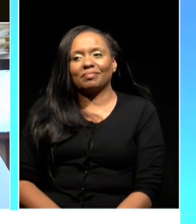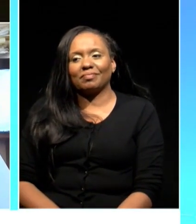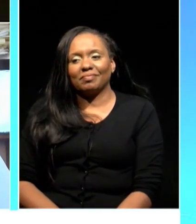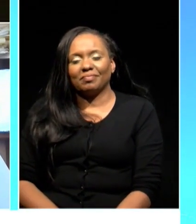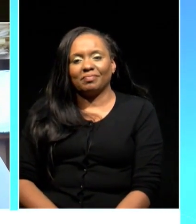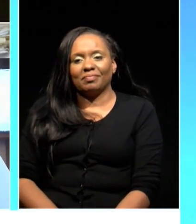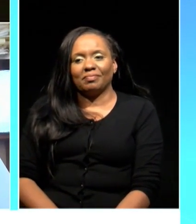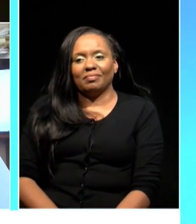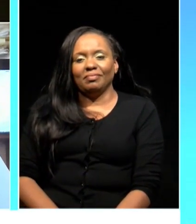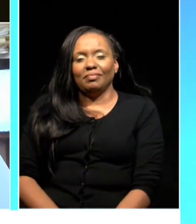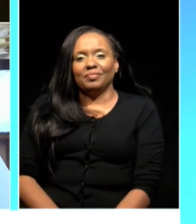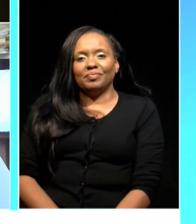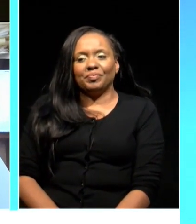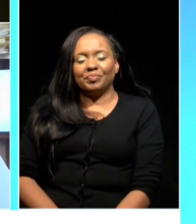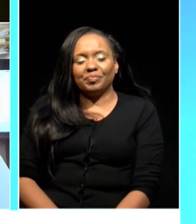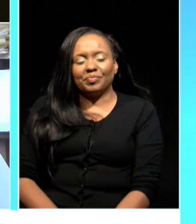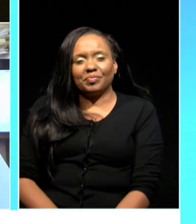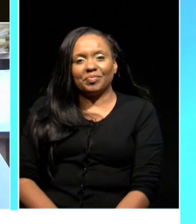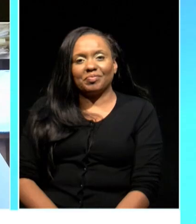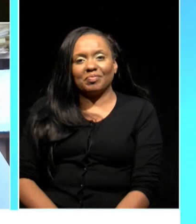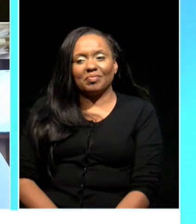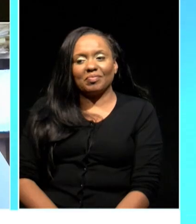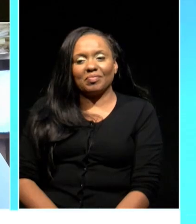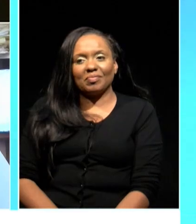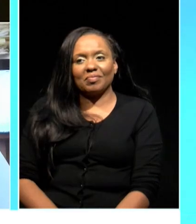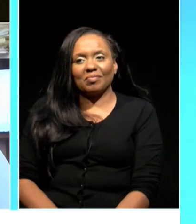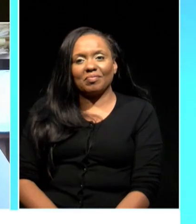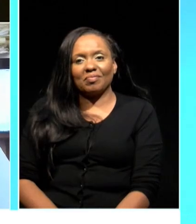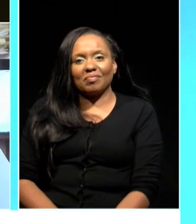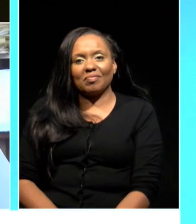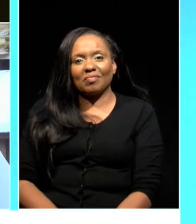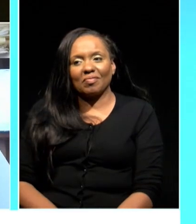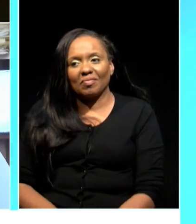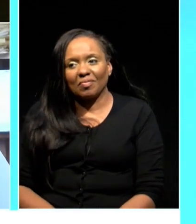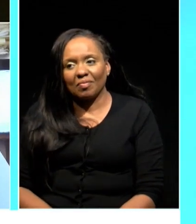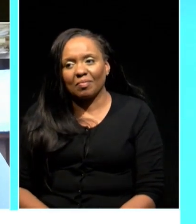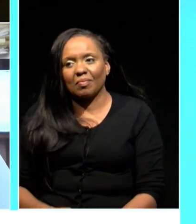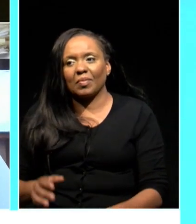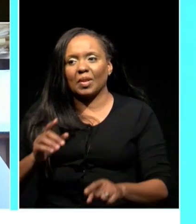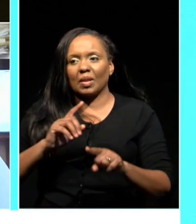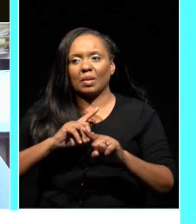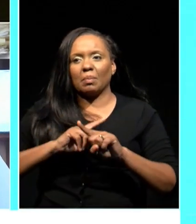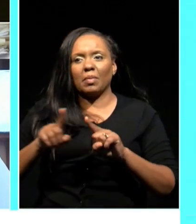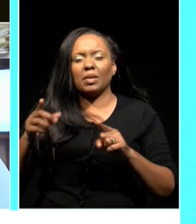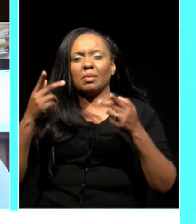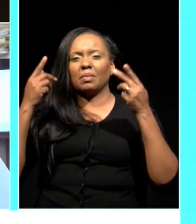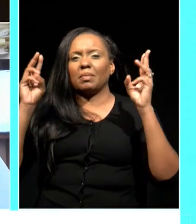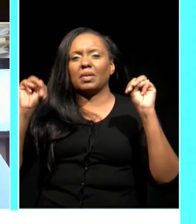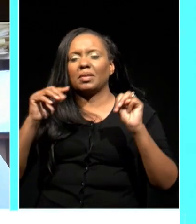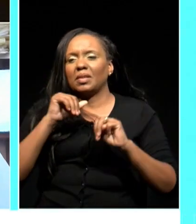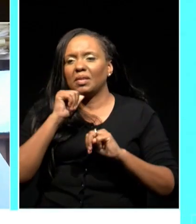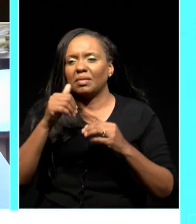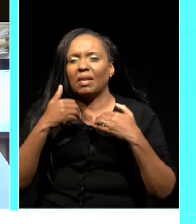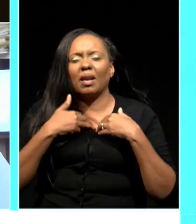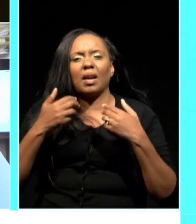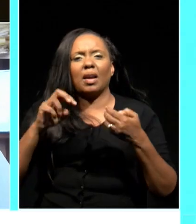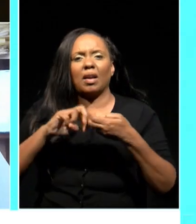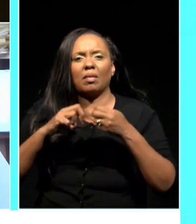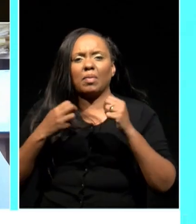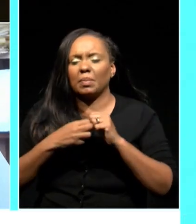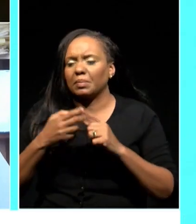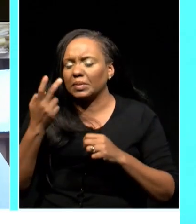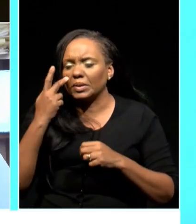the one of the ways of seeing who is going to make a move, but she doesn't have that problem. It would more be if the DLP was in